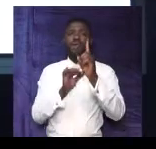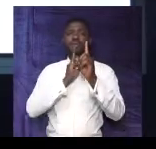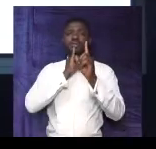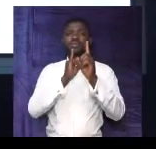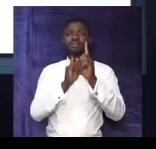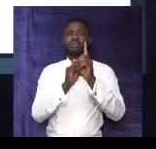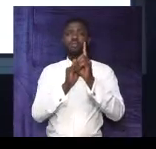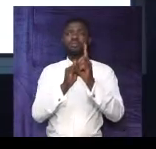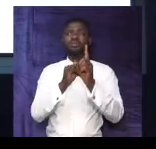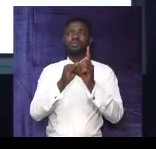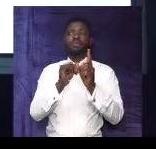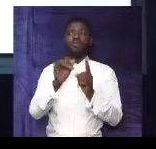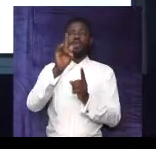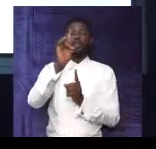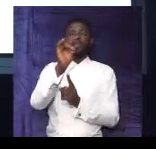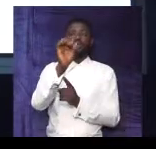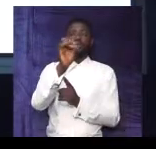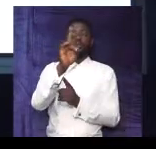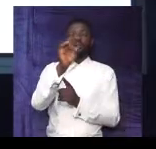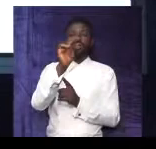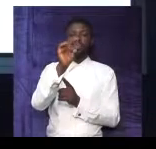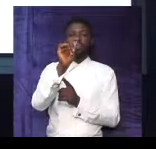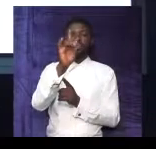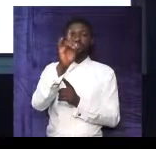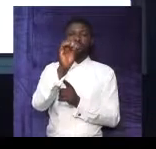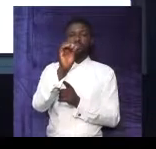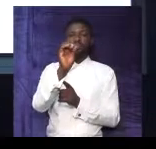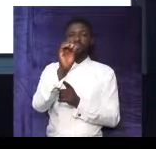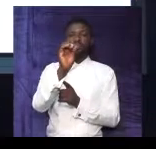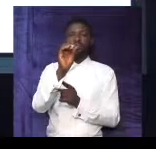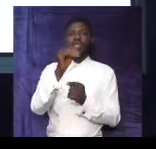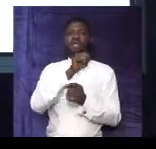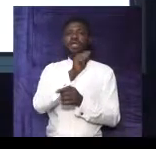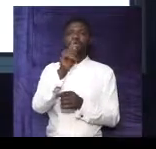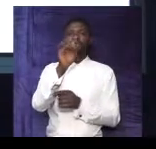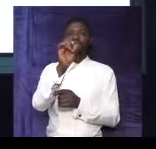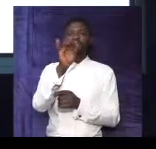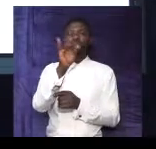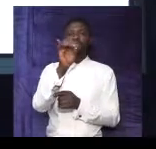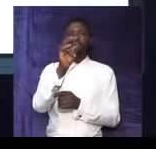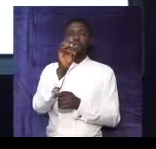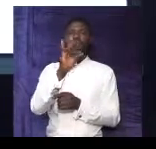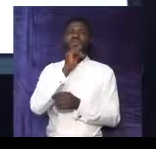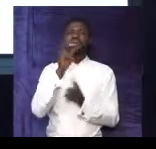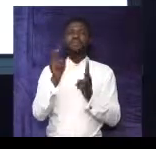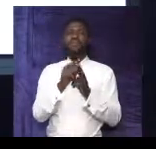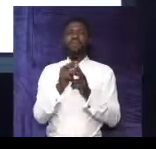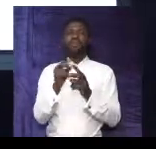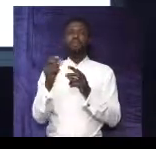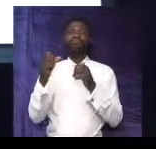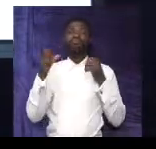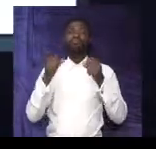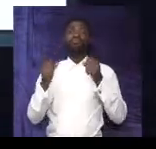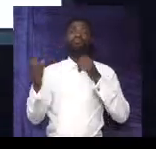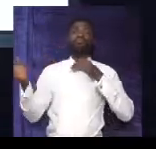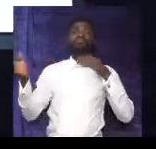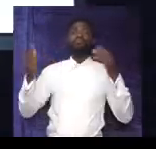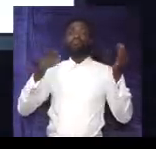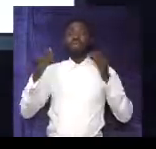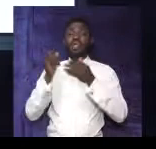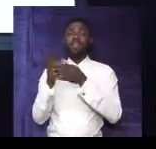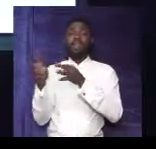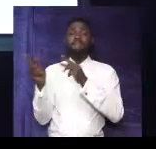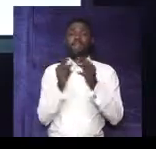to look at is tornado. Everybody say that. A tornado. A tornado is a very strong